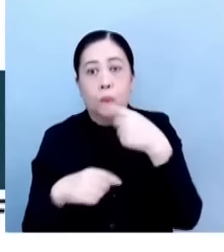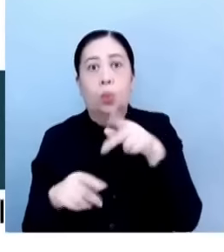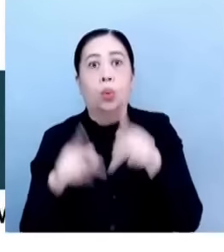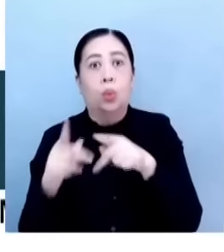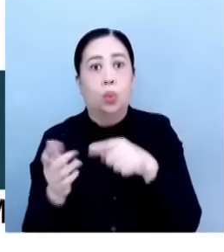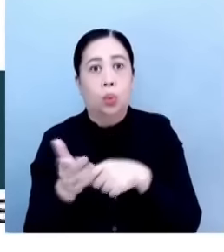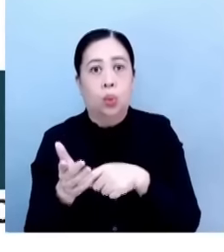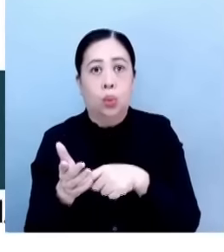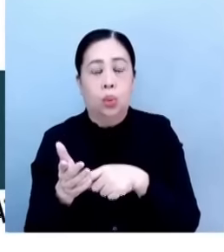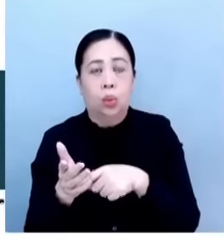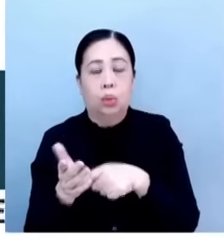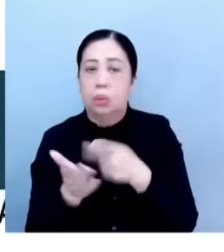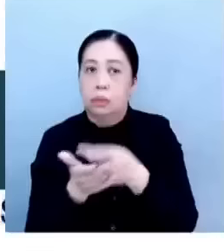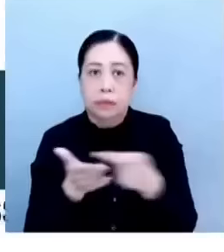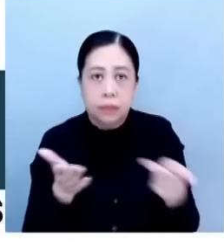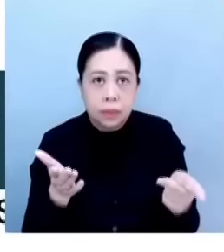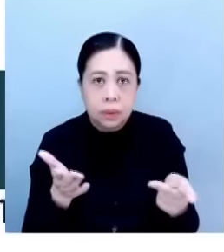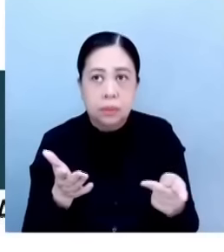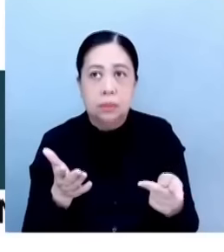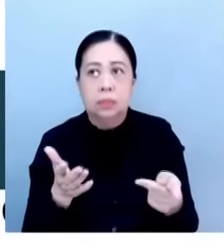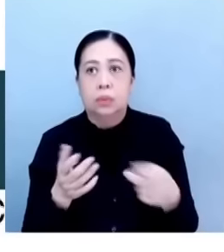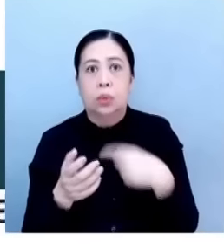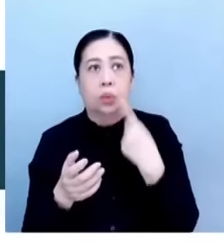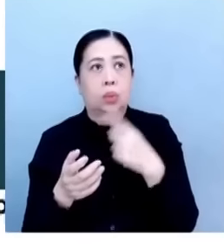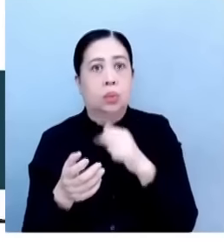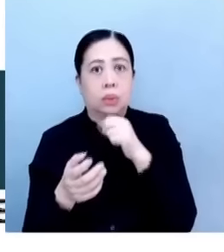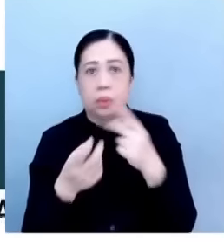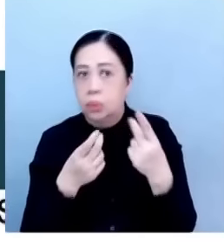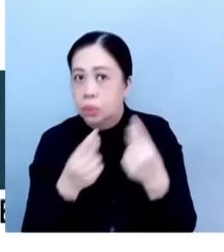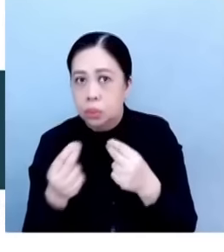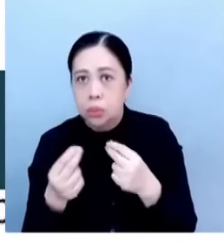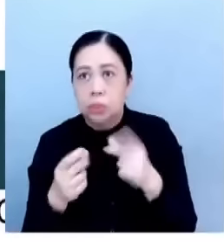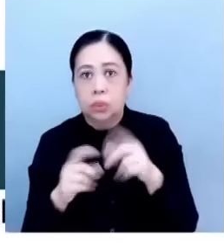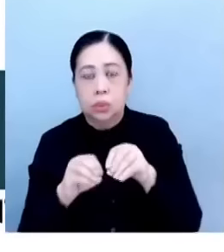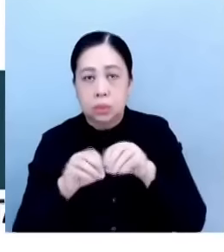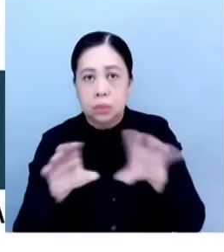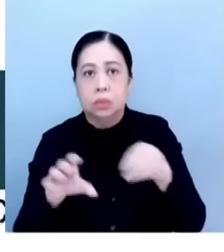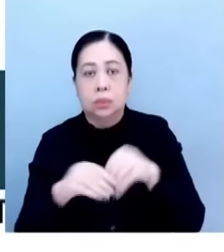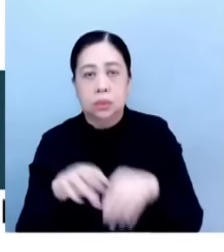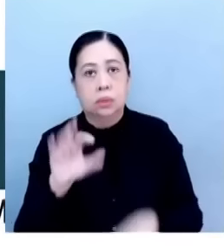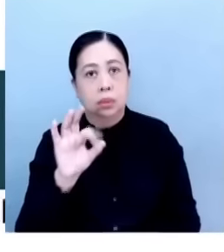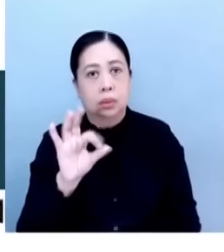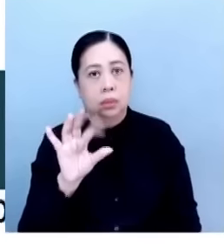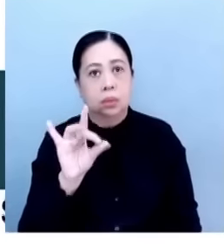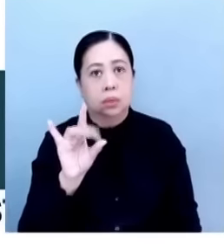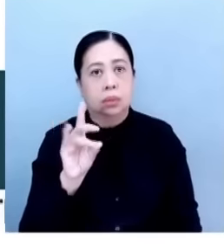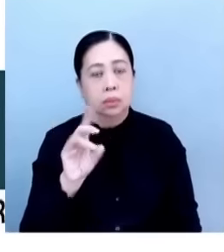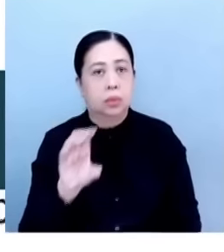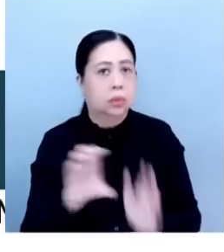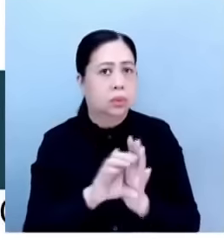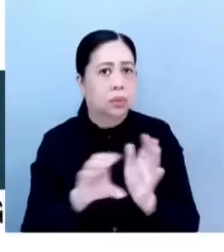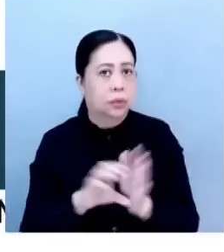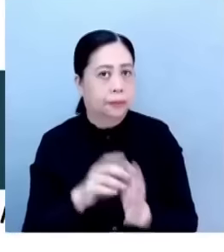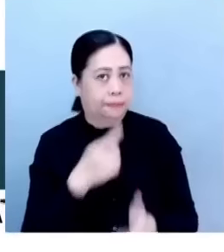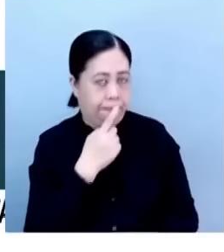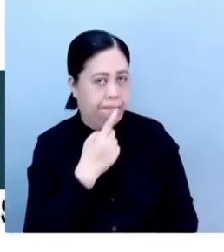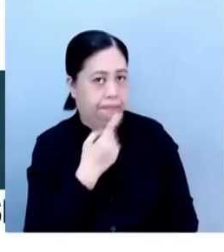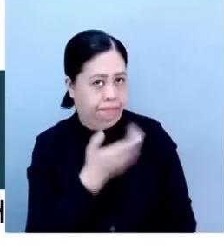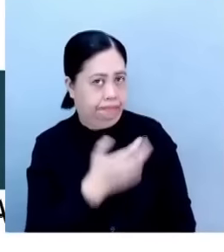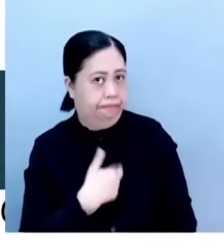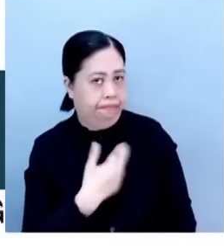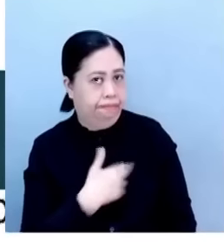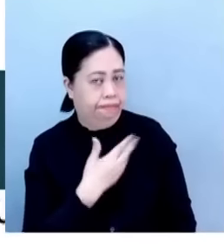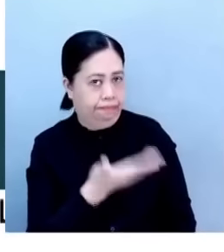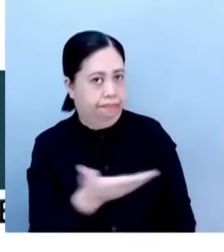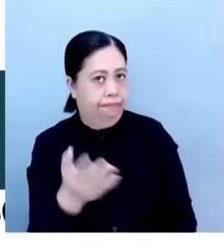failed the Filipino people in the implementation of the 1987 Constitution. Your reaction to that, gentlemen? Let's go